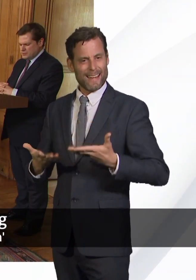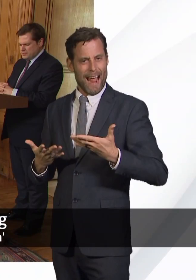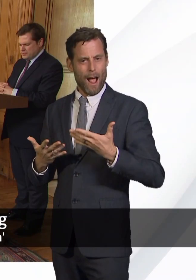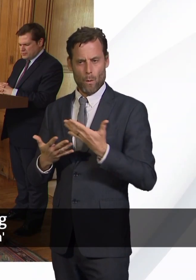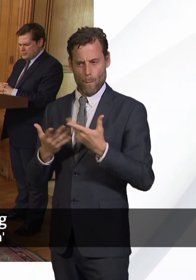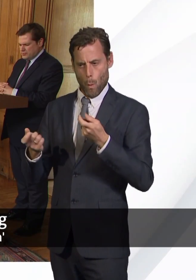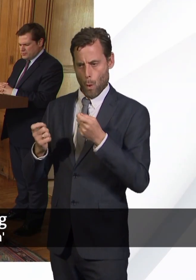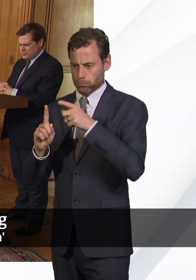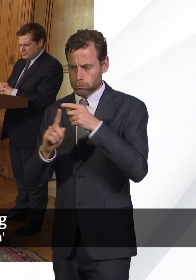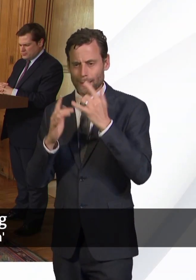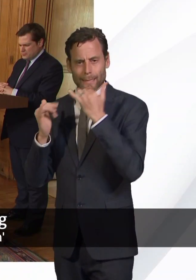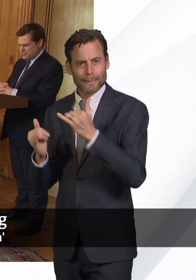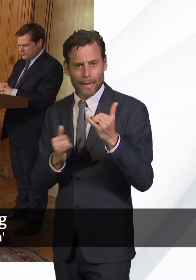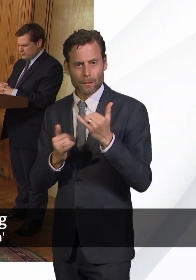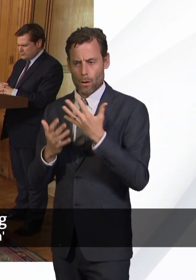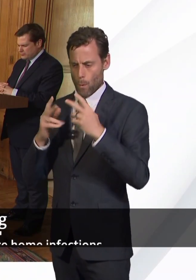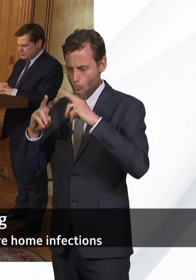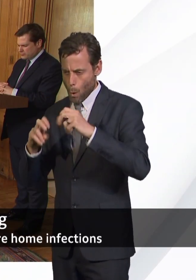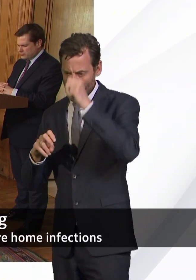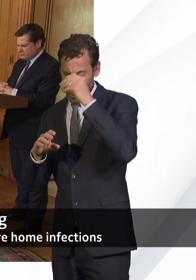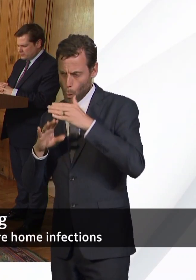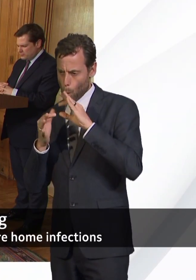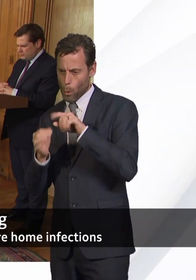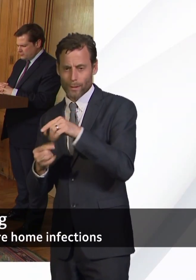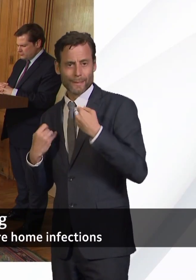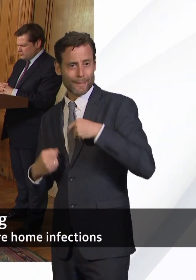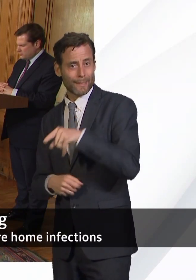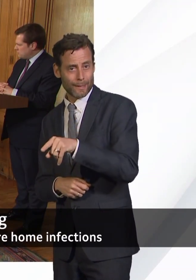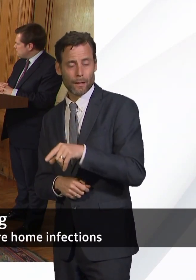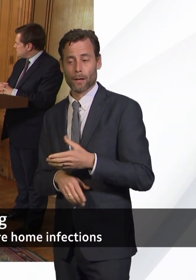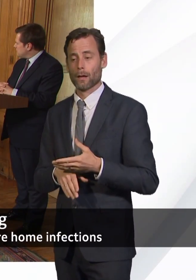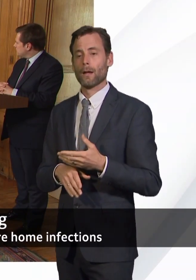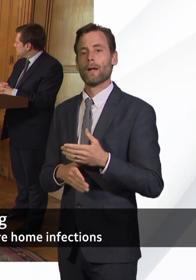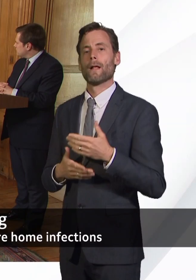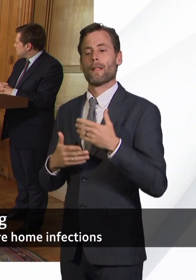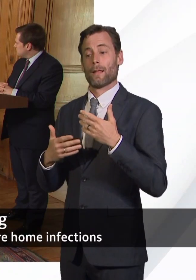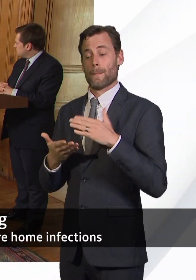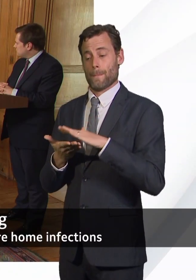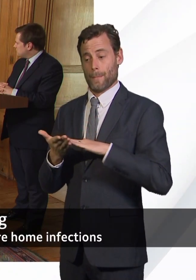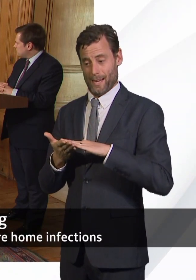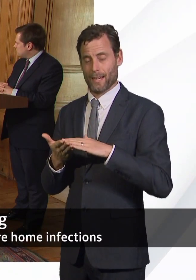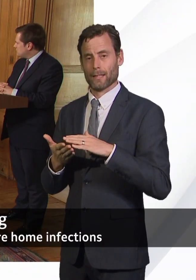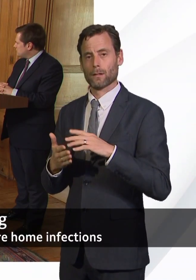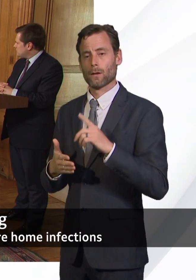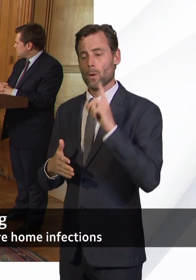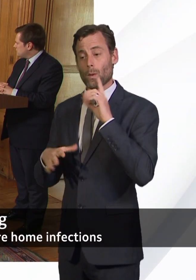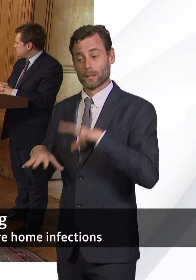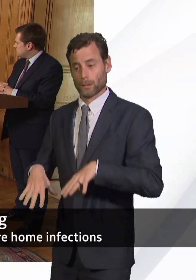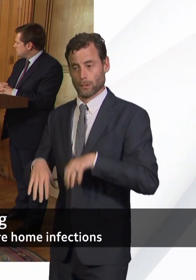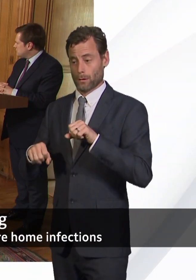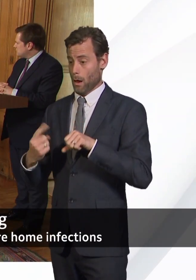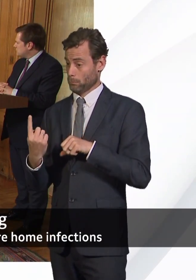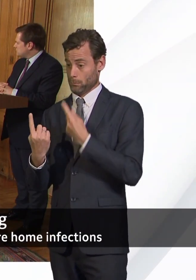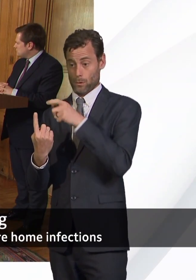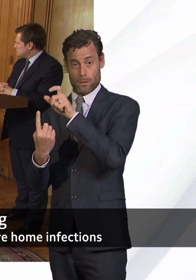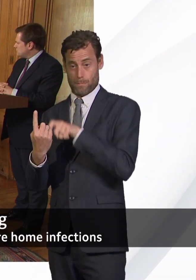more knowledge of the disease that's grown over the last few weeks, it would be normal policy to start with to test, say, up to